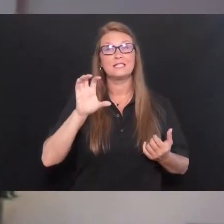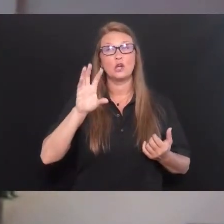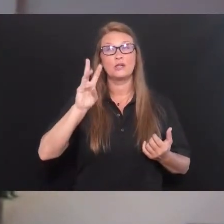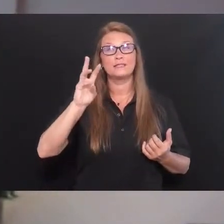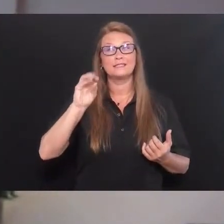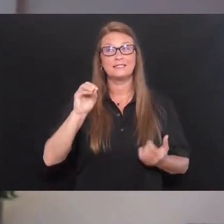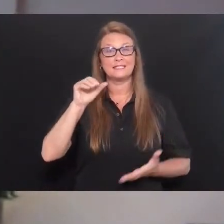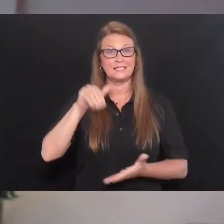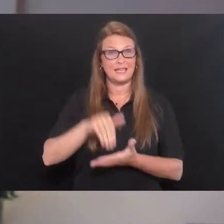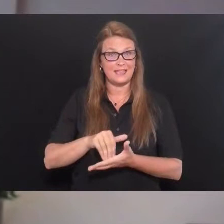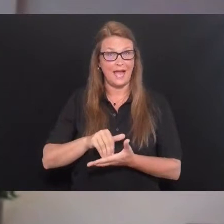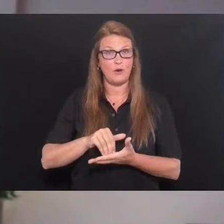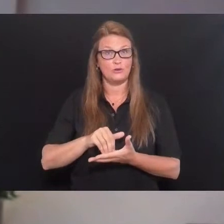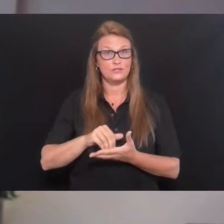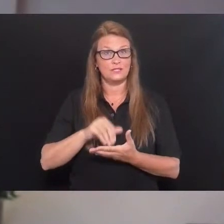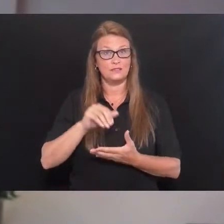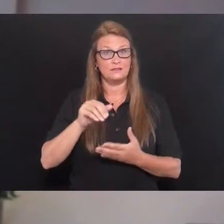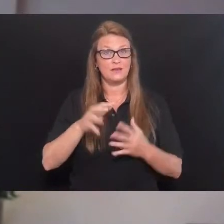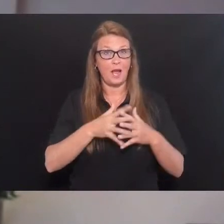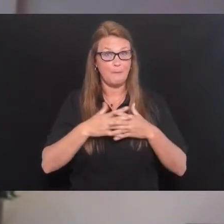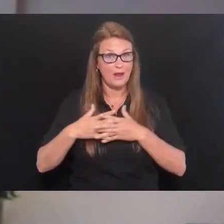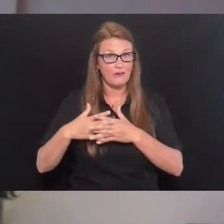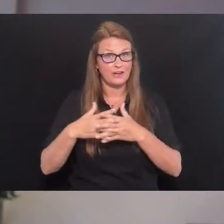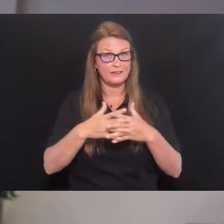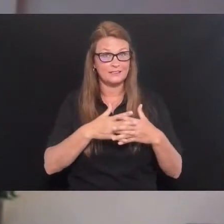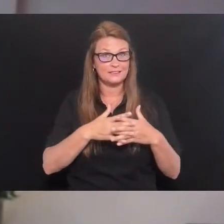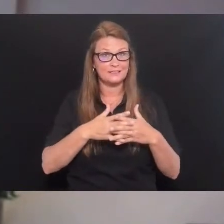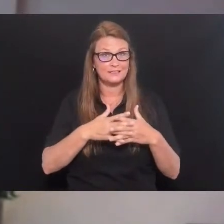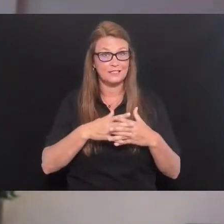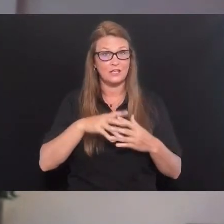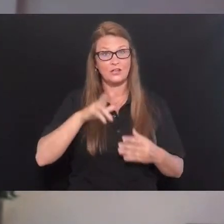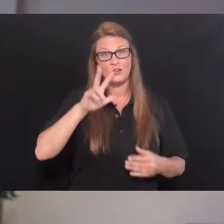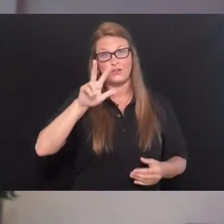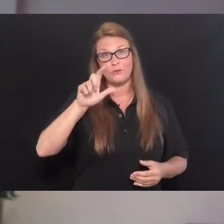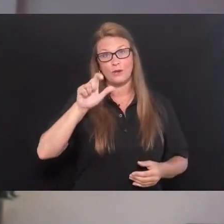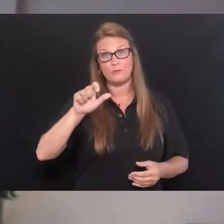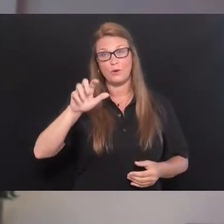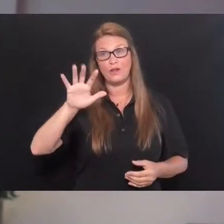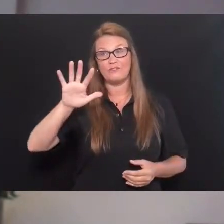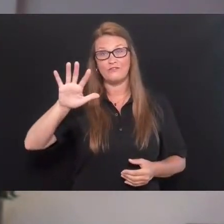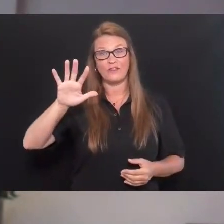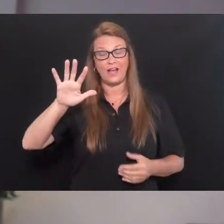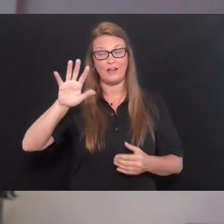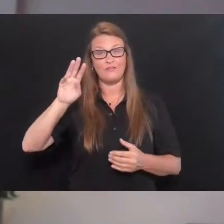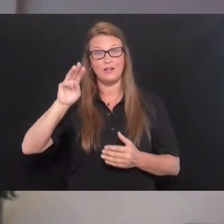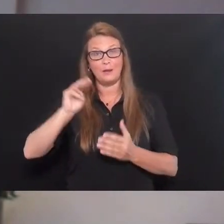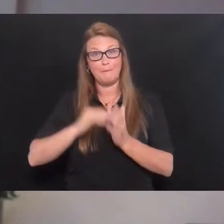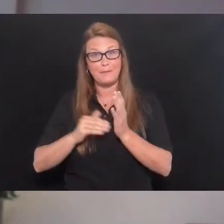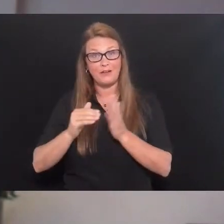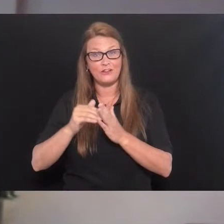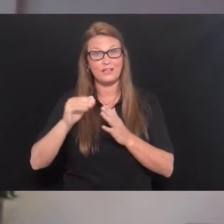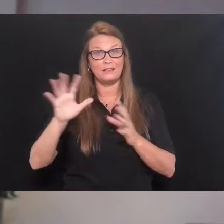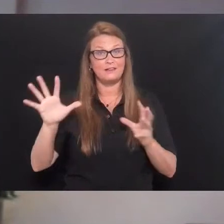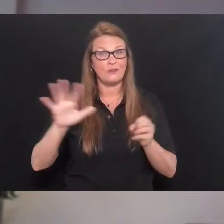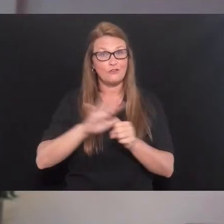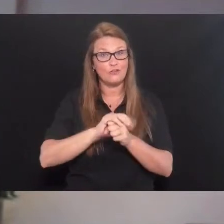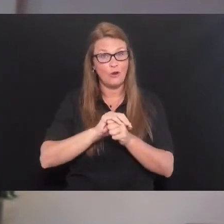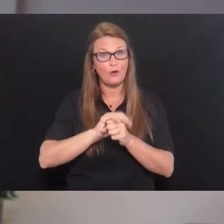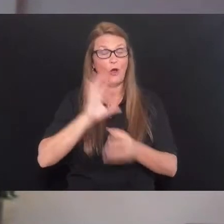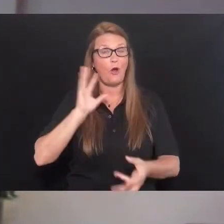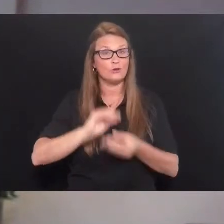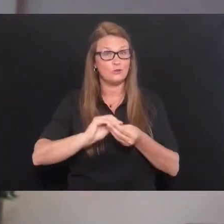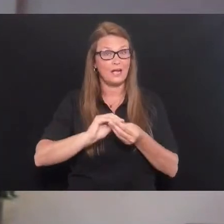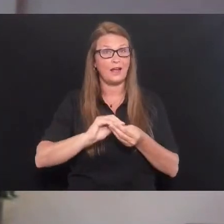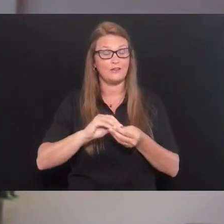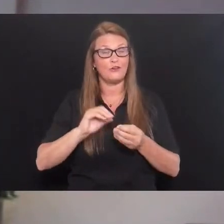660,000 Americans and more than 4.5 million world citizens to this pandemic, and we're not done with it yet. So West